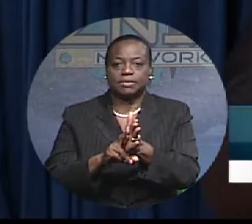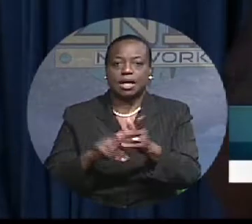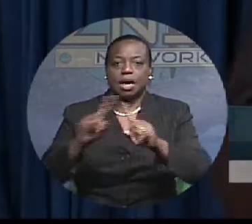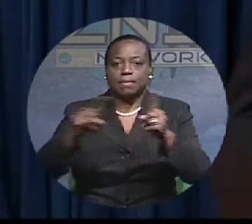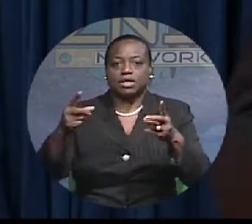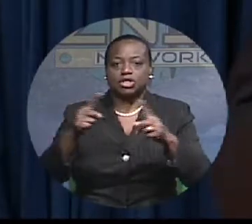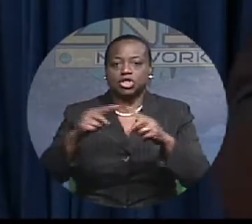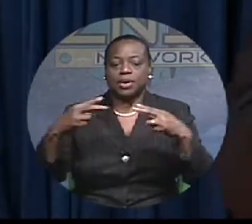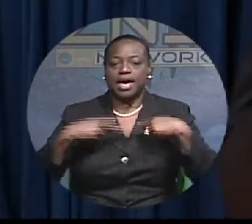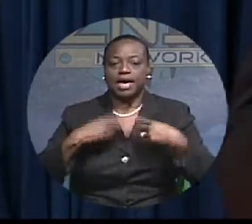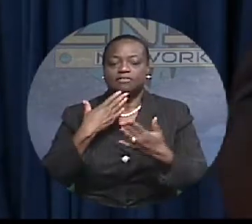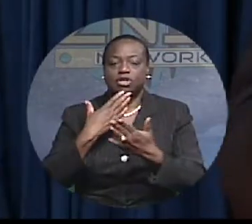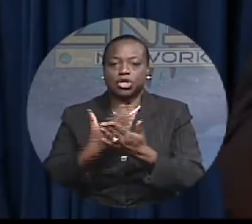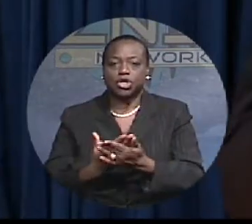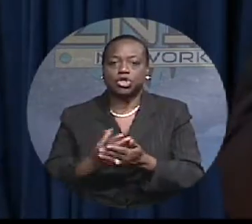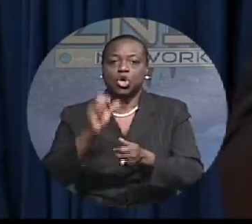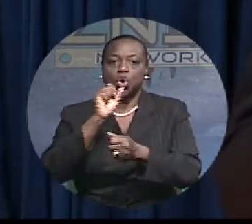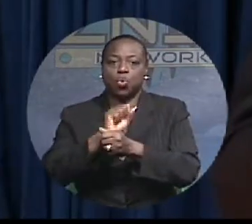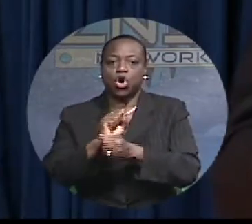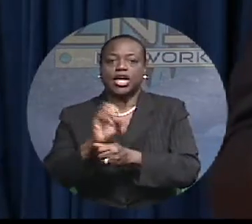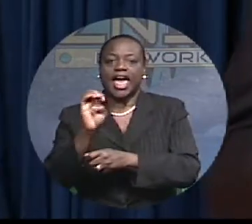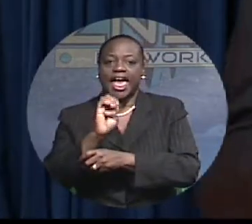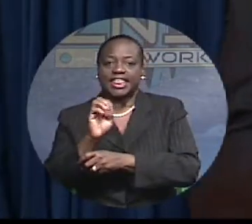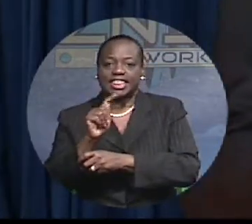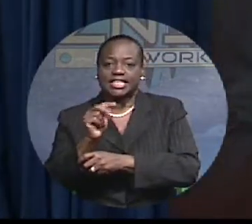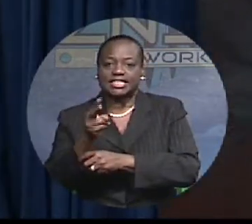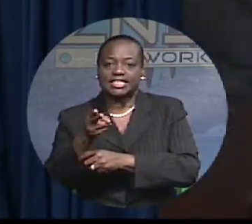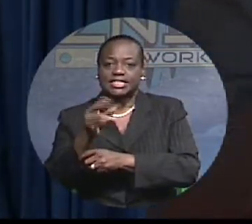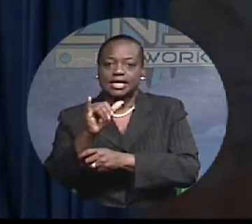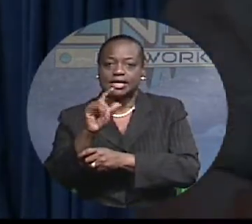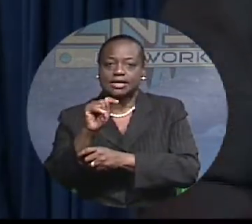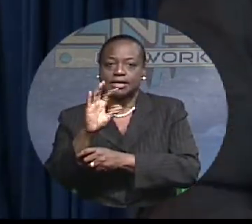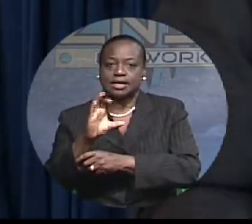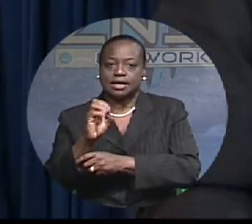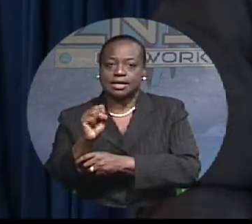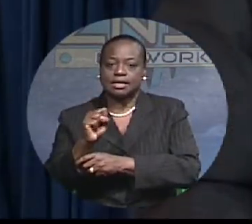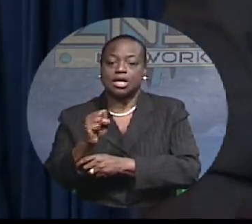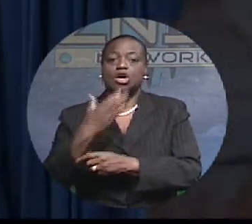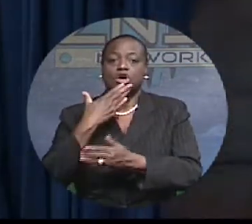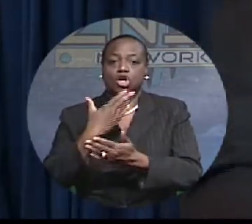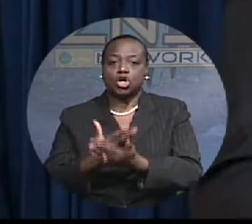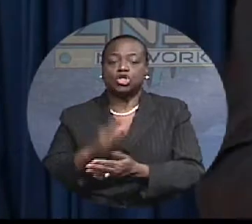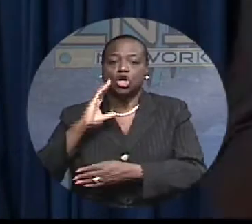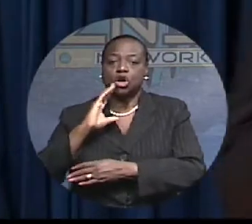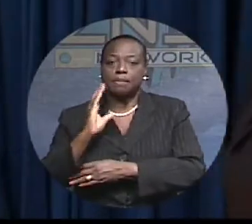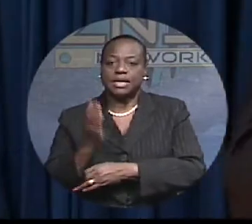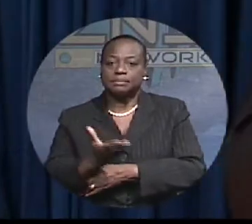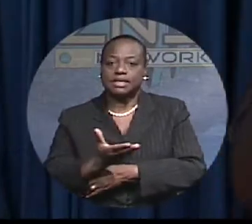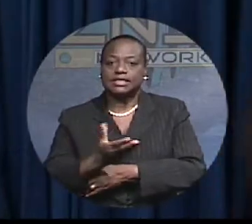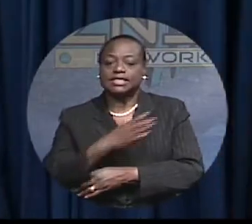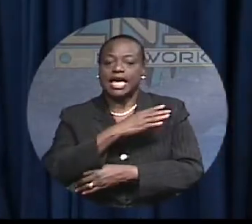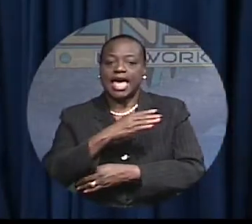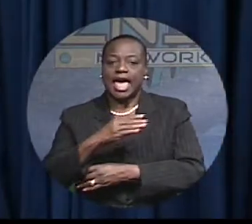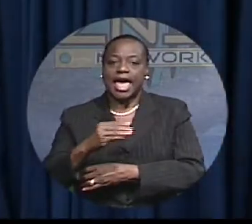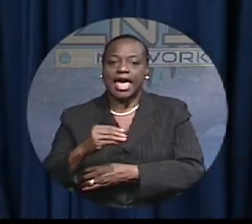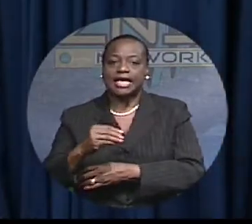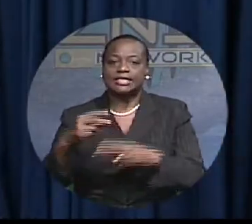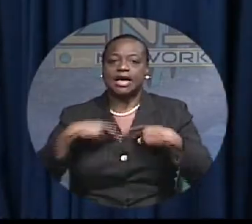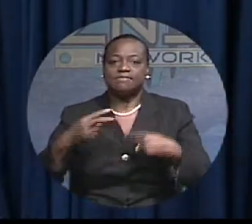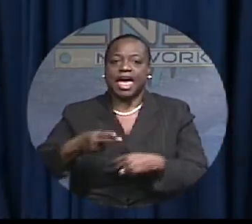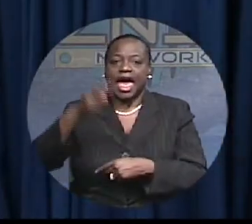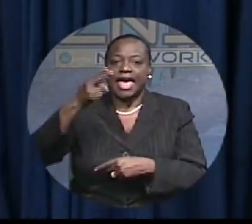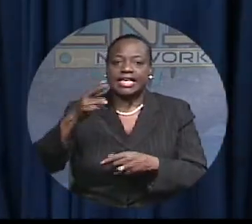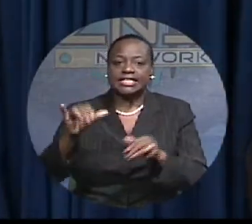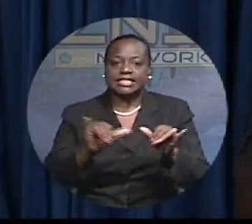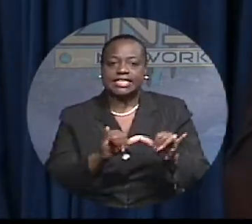but to have good work ethics, to have good commitment and uphold the highest possible standards